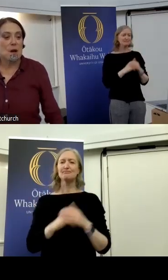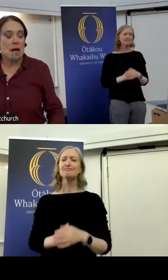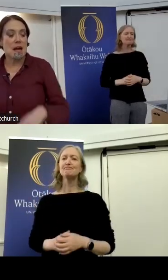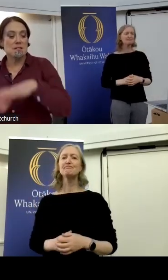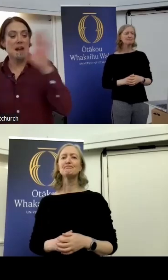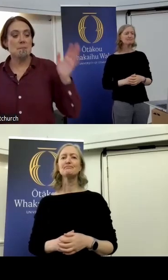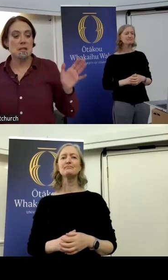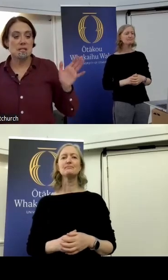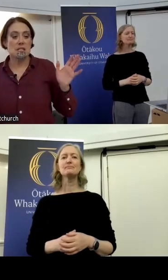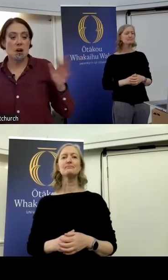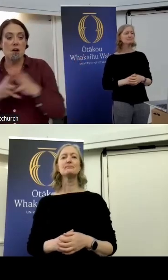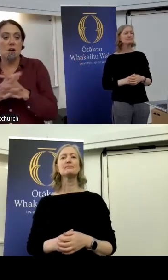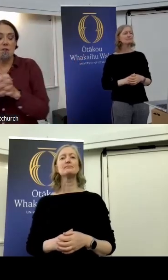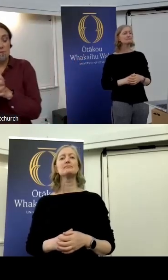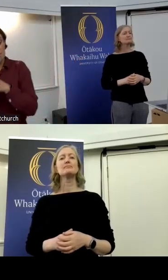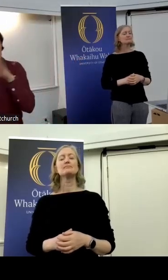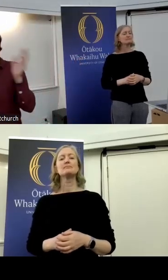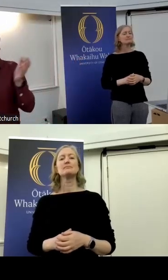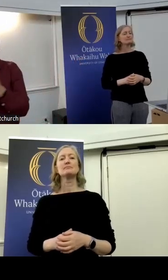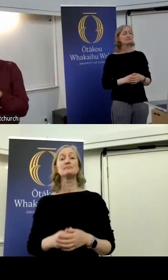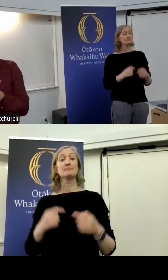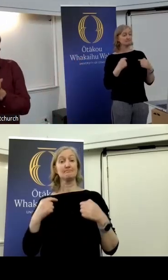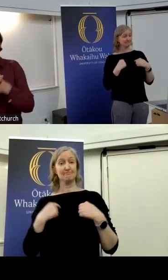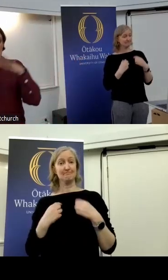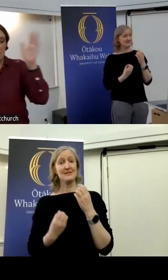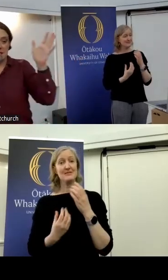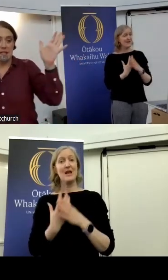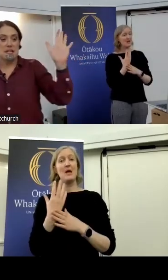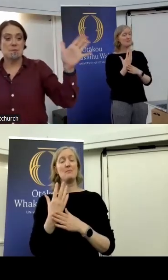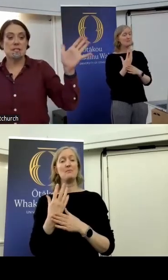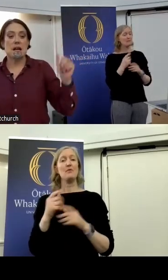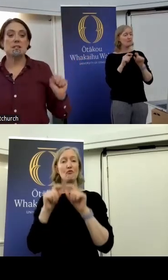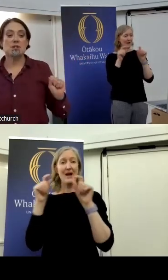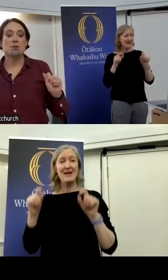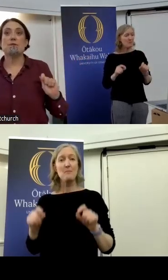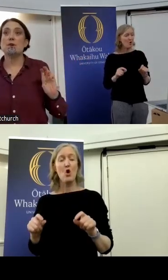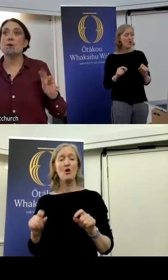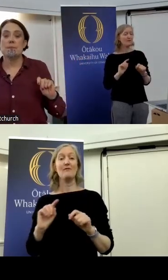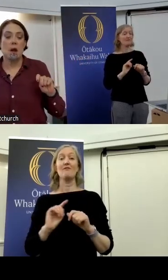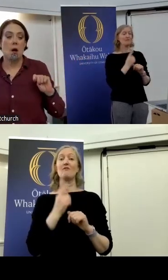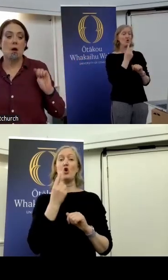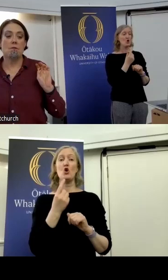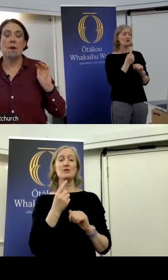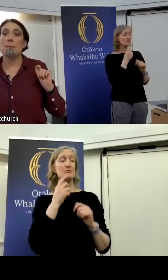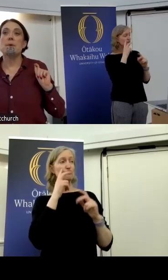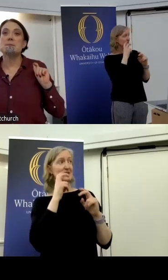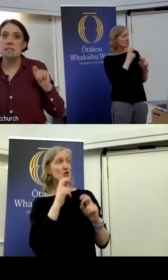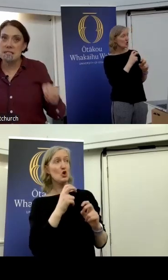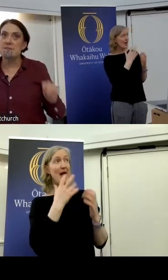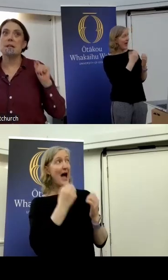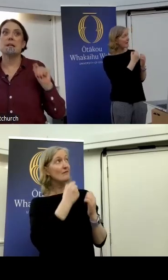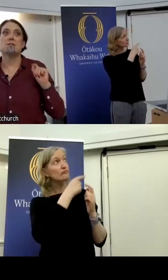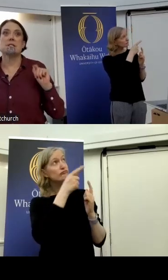So in our development of the framework, as I said, we did our literature review and we